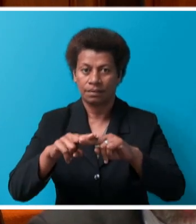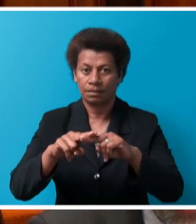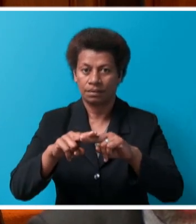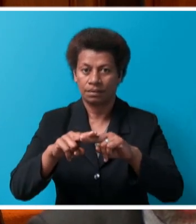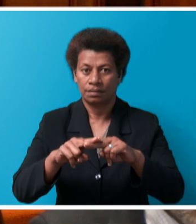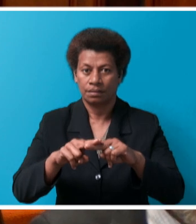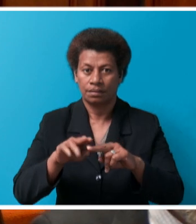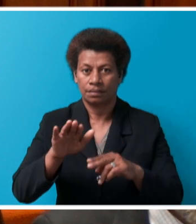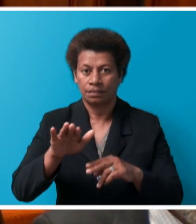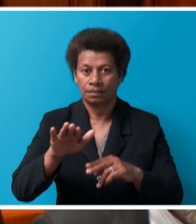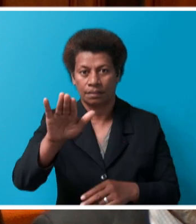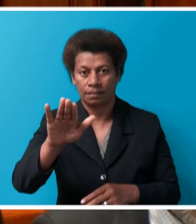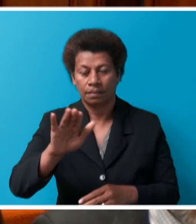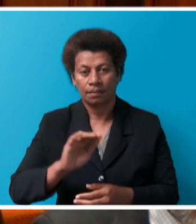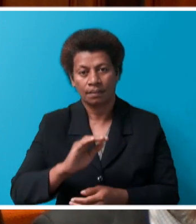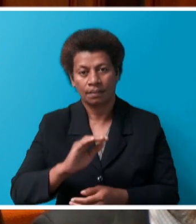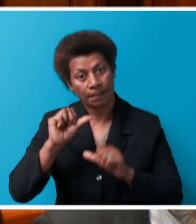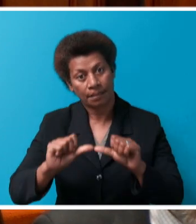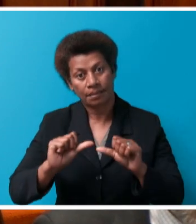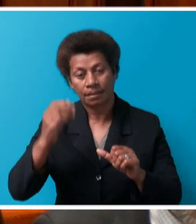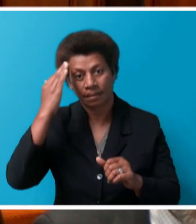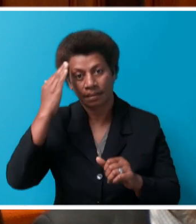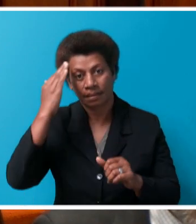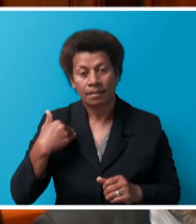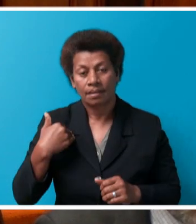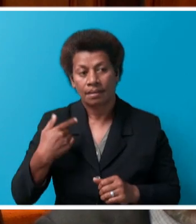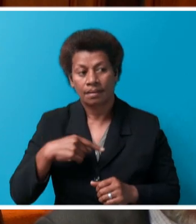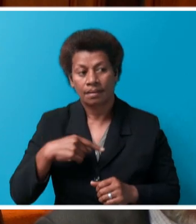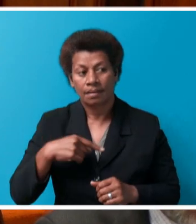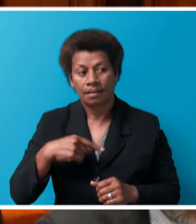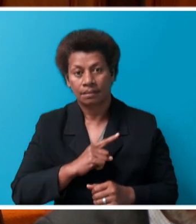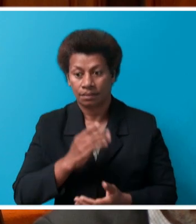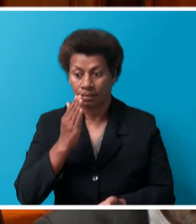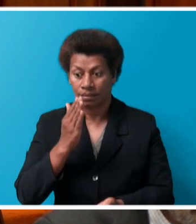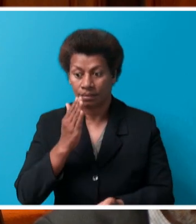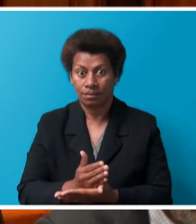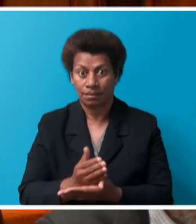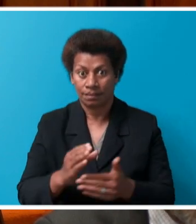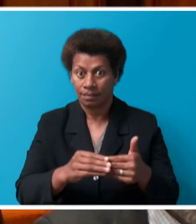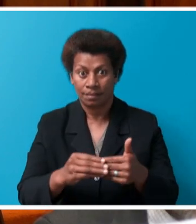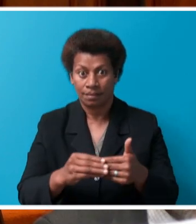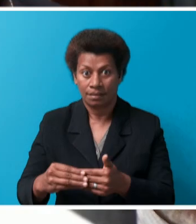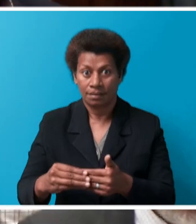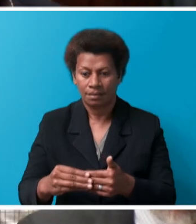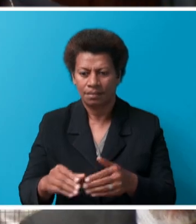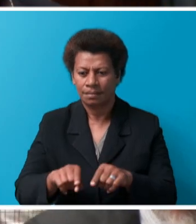President reminded us that true leadership demands foresight, resilience, and service to the